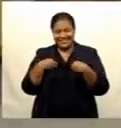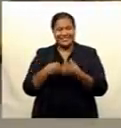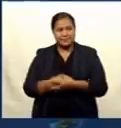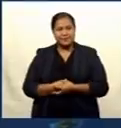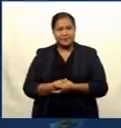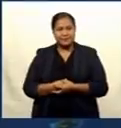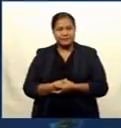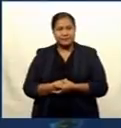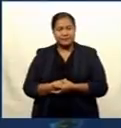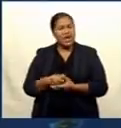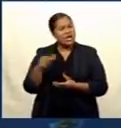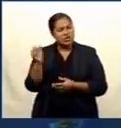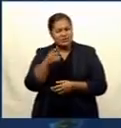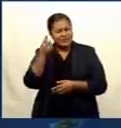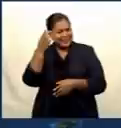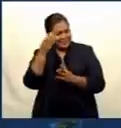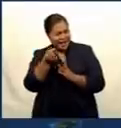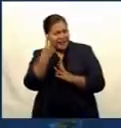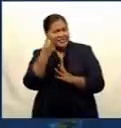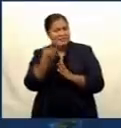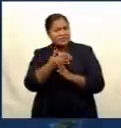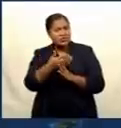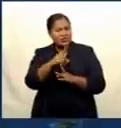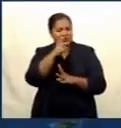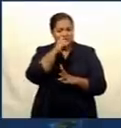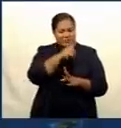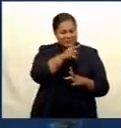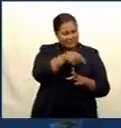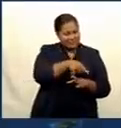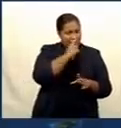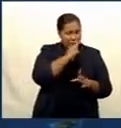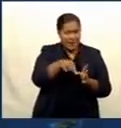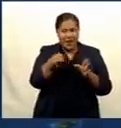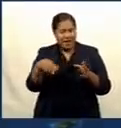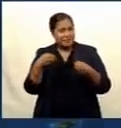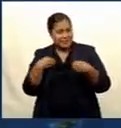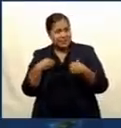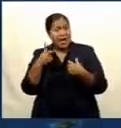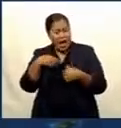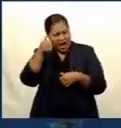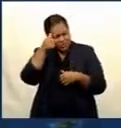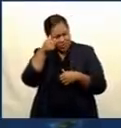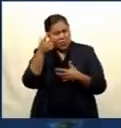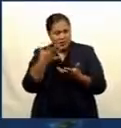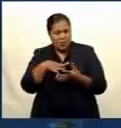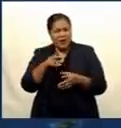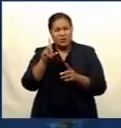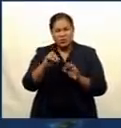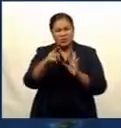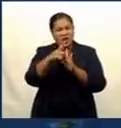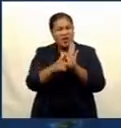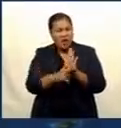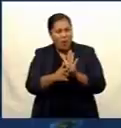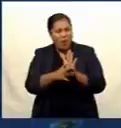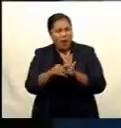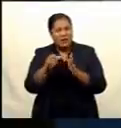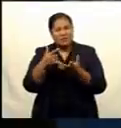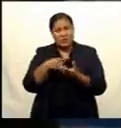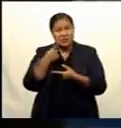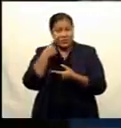be an understanding between the business houses and the people on the ground. I know they want to uphold the law and to stay open